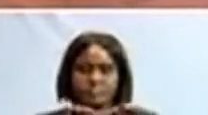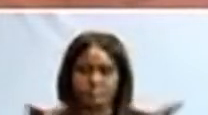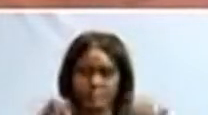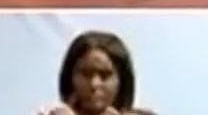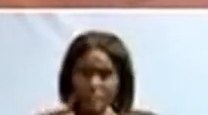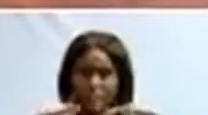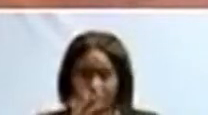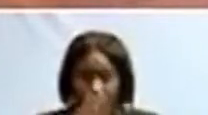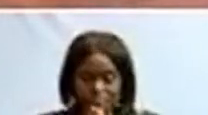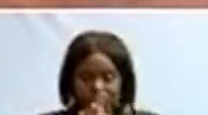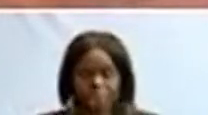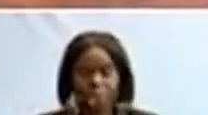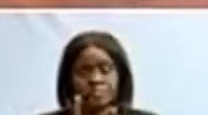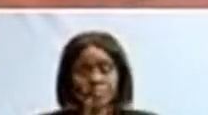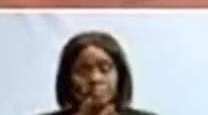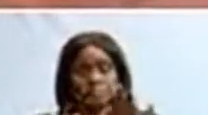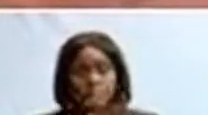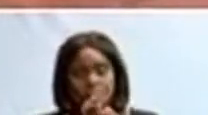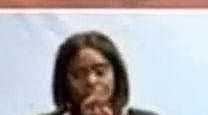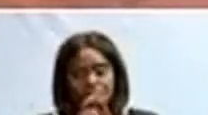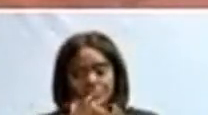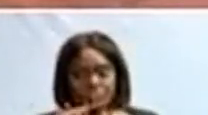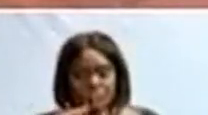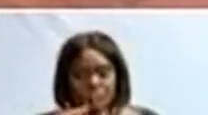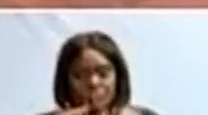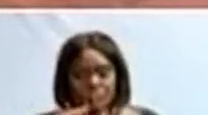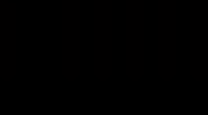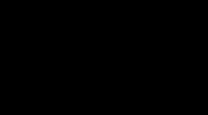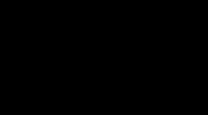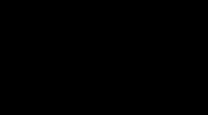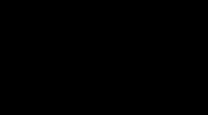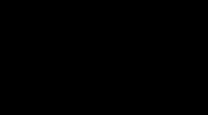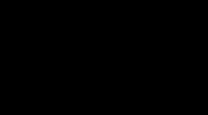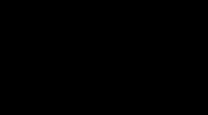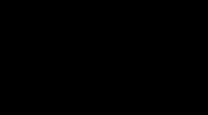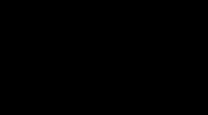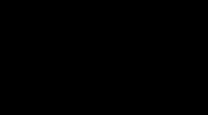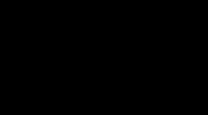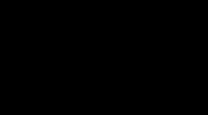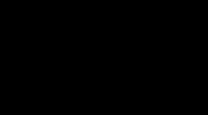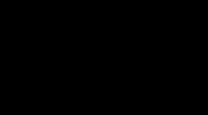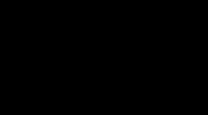where certain actually appendices can be also